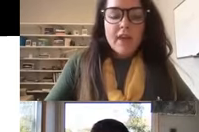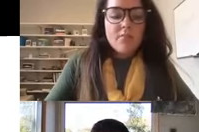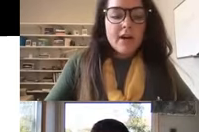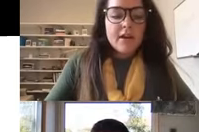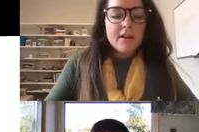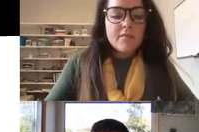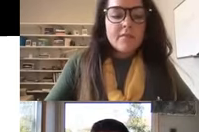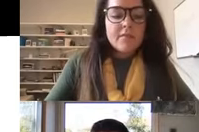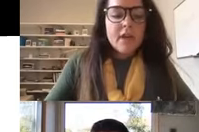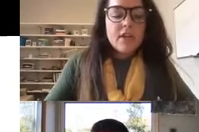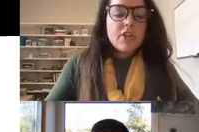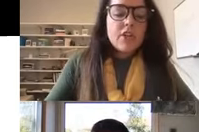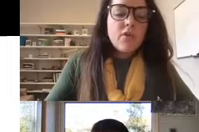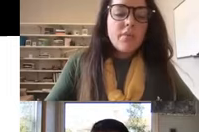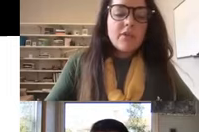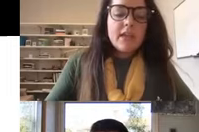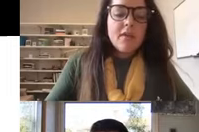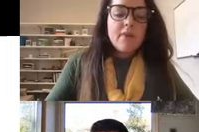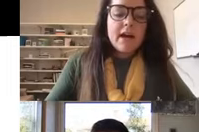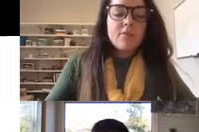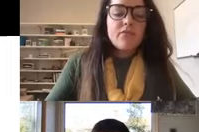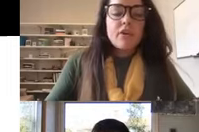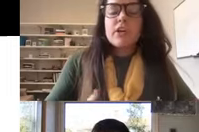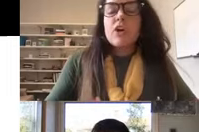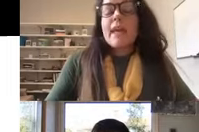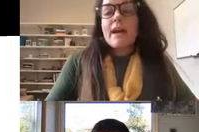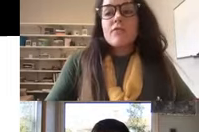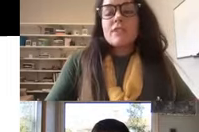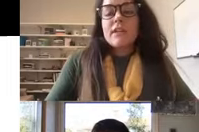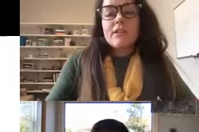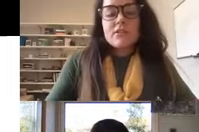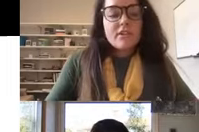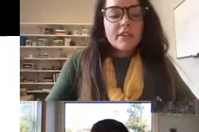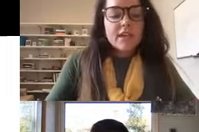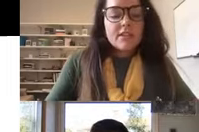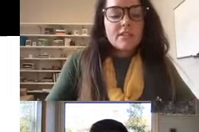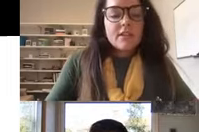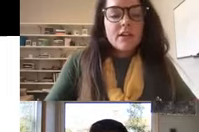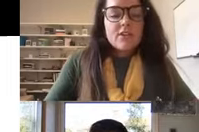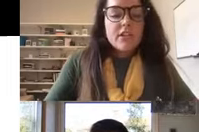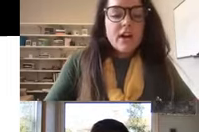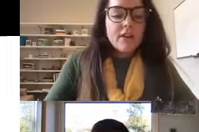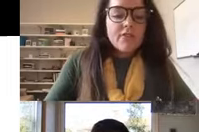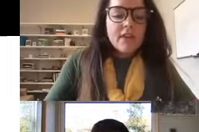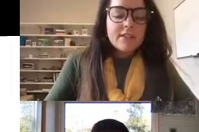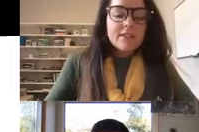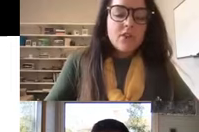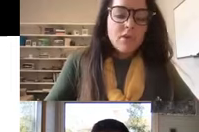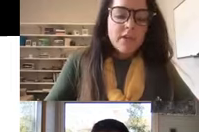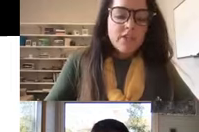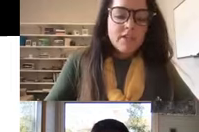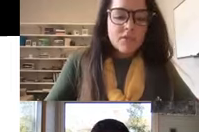of empire, to know about the empire before going out and serving it. Geography has